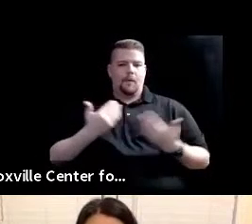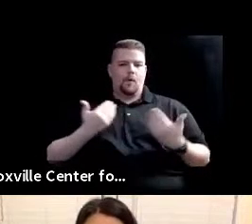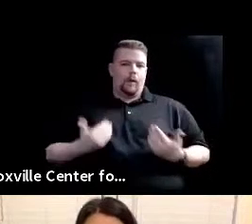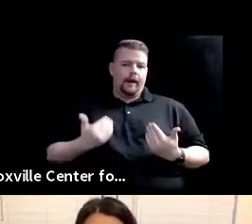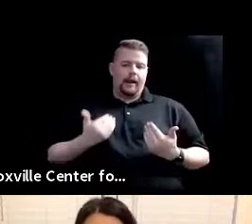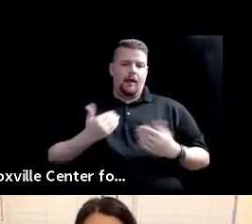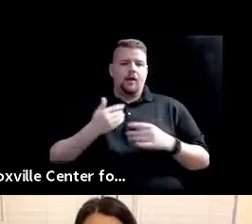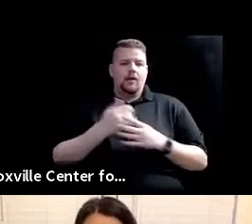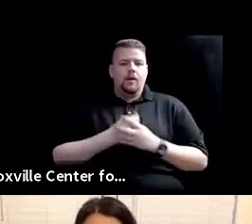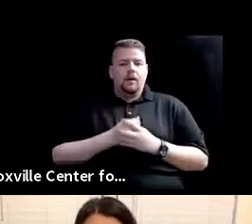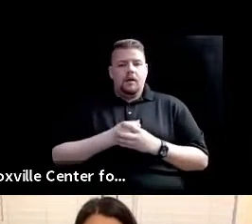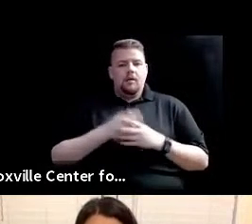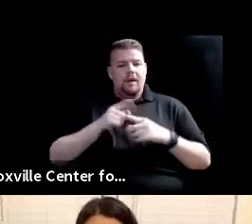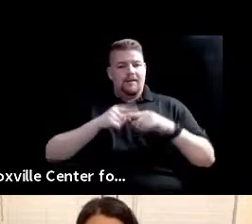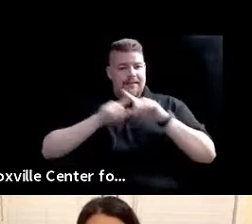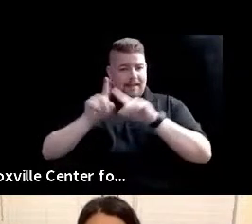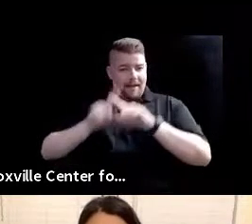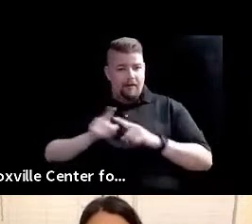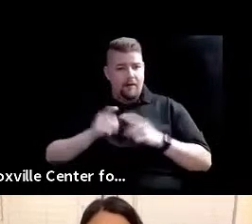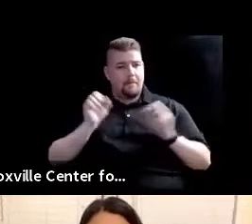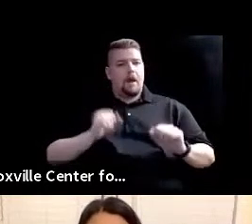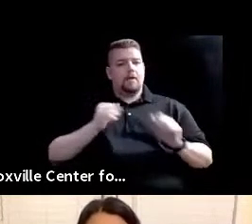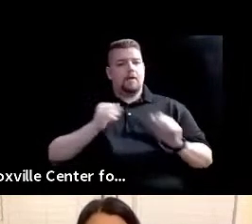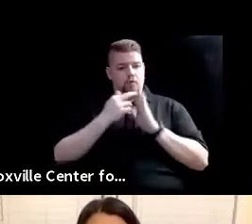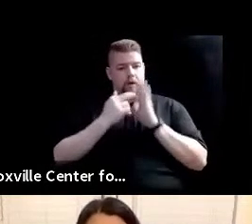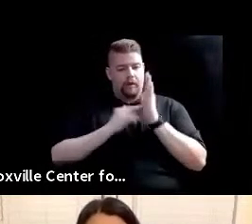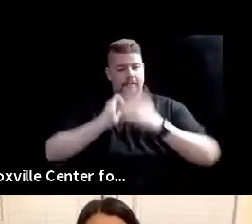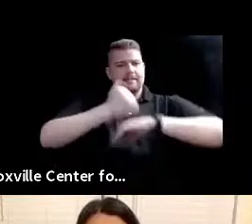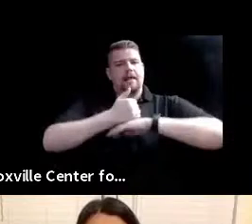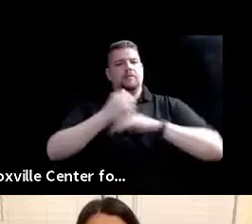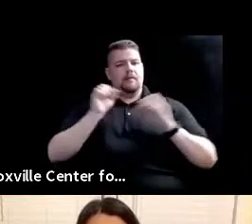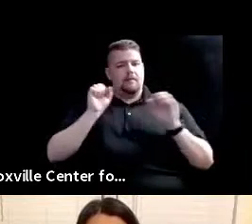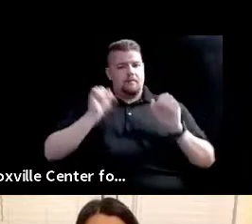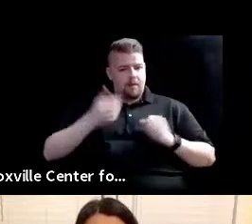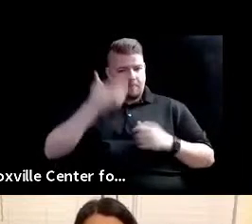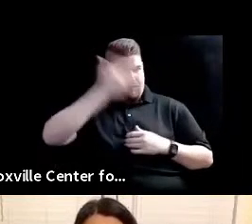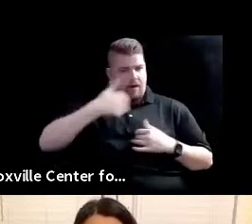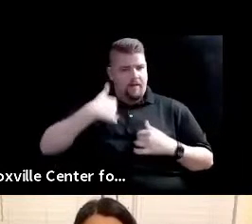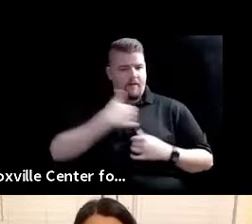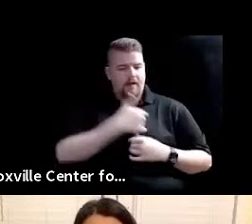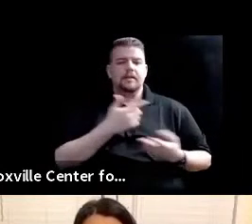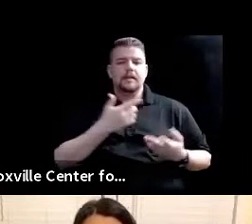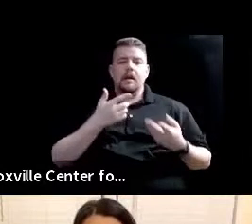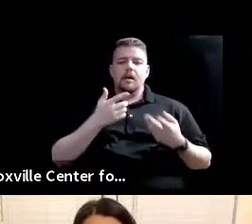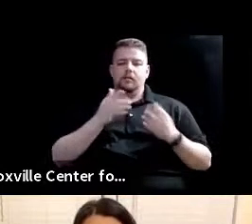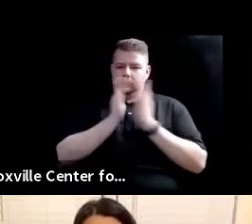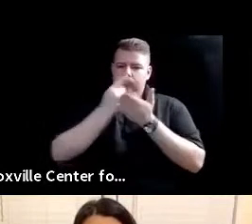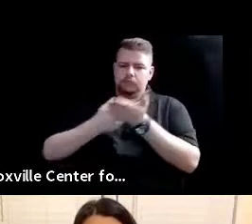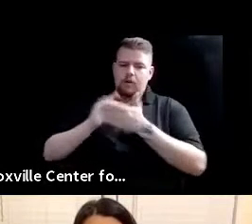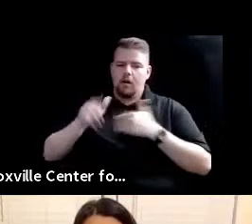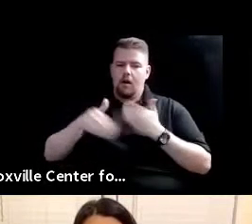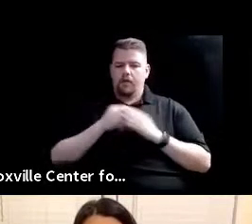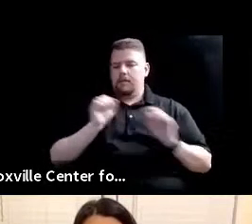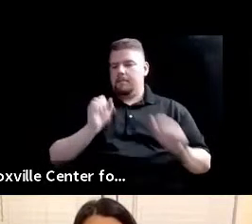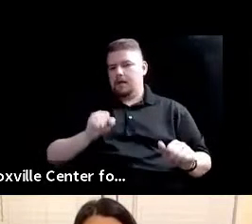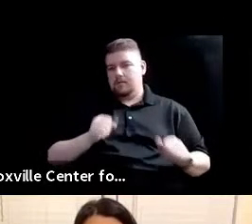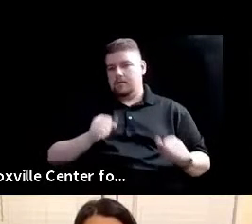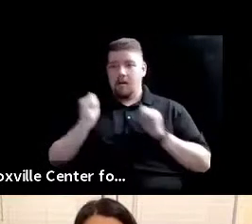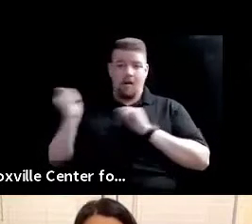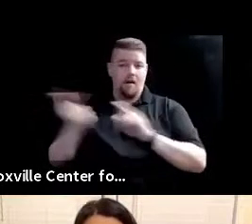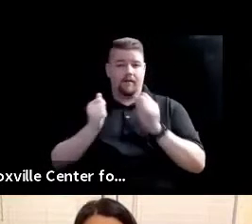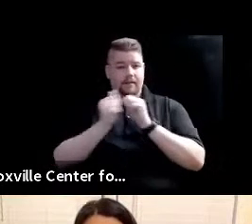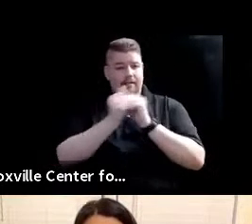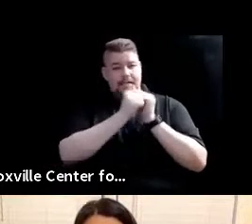these different possible regulations in front of us, but we need to talk about all the possibilities. And I think each of us need to kind